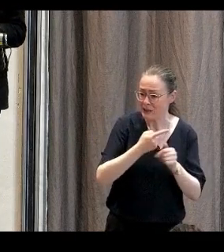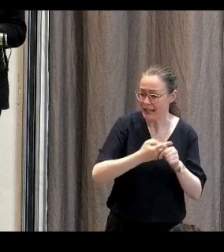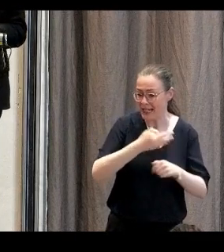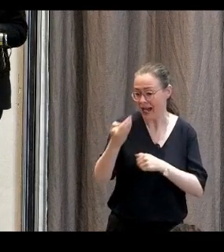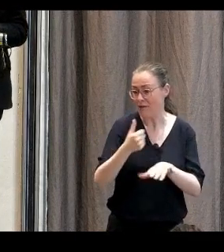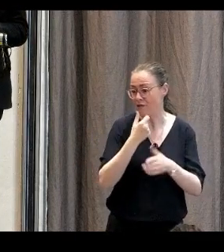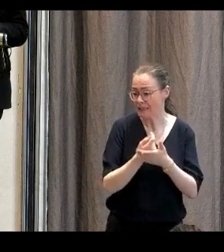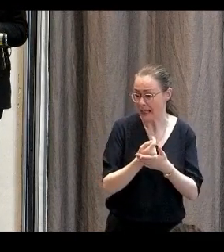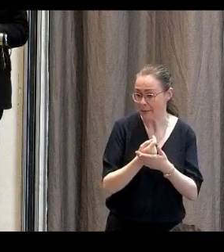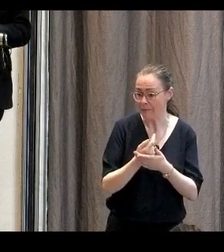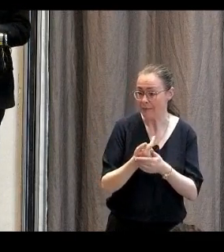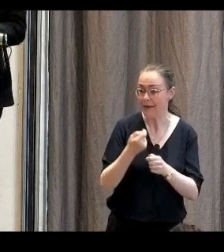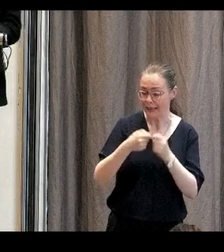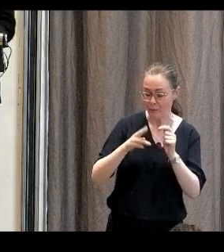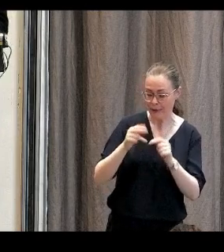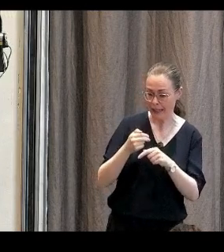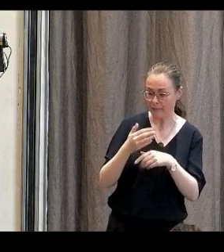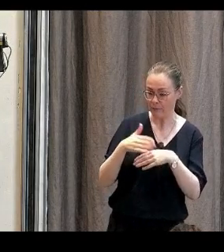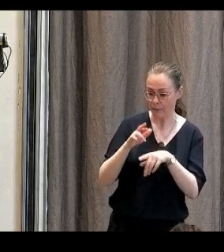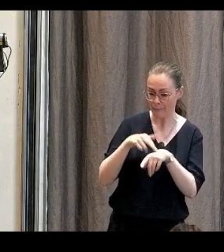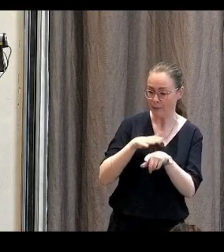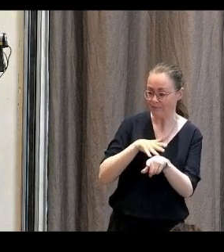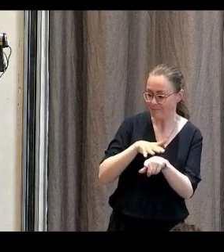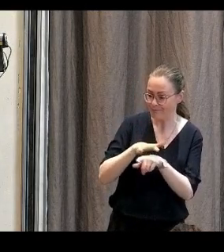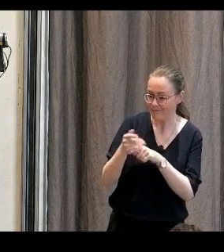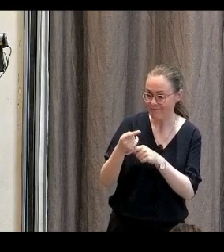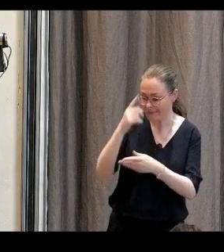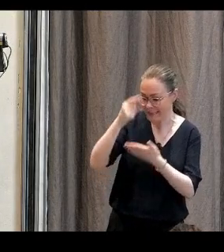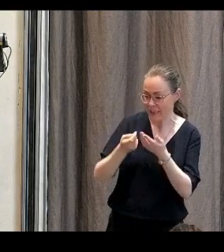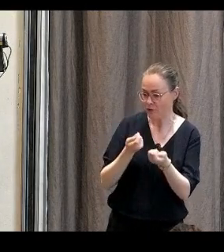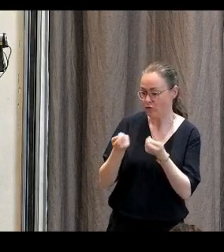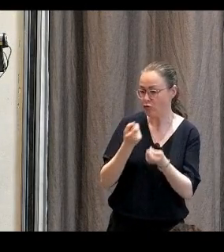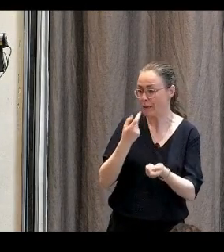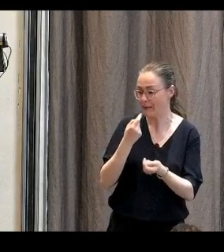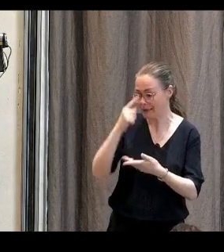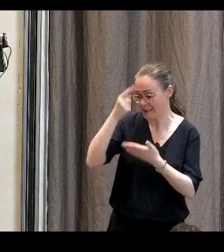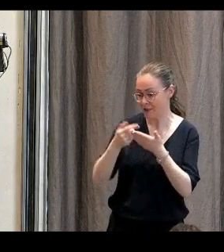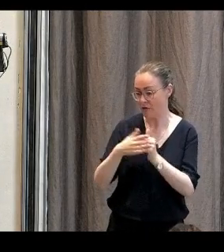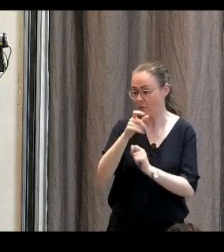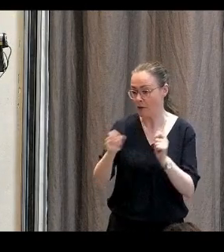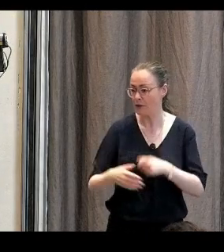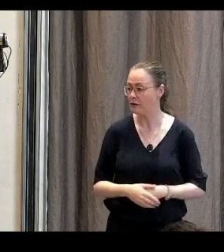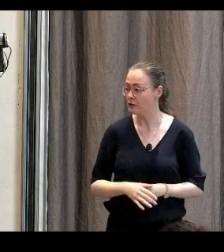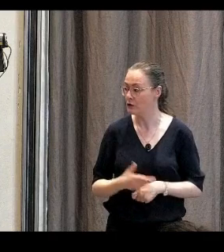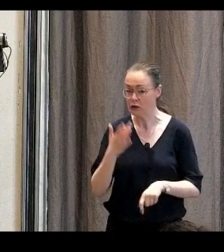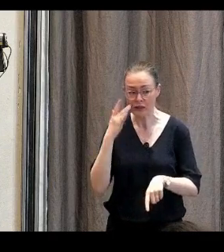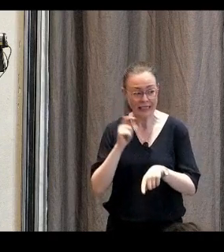first seizure, so that we can better inform our treatment decisions. Just check I'm not about to be thrown off the stage. How are